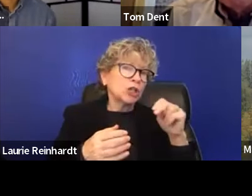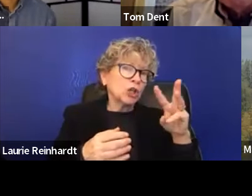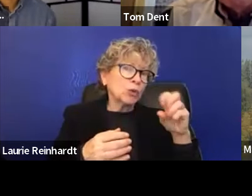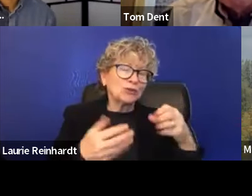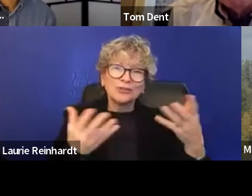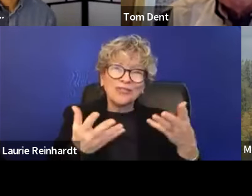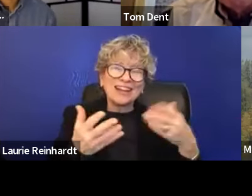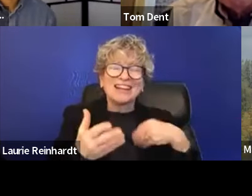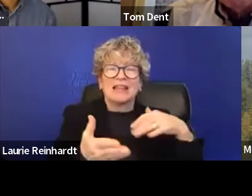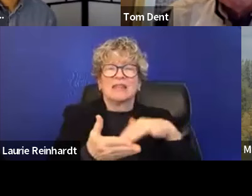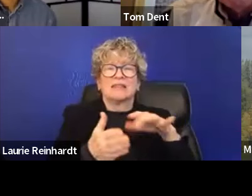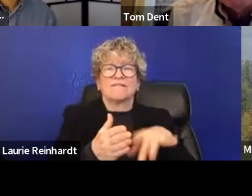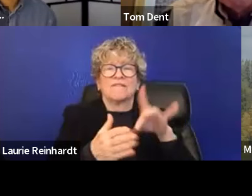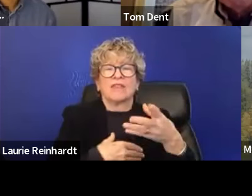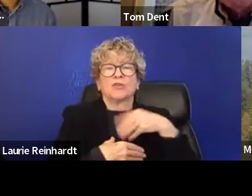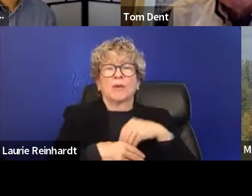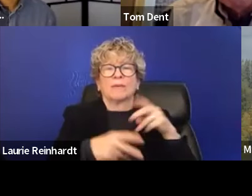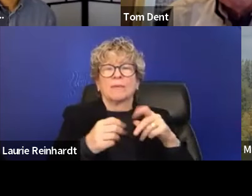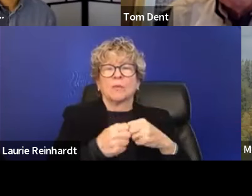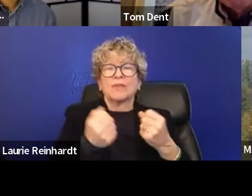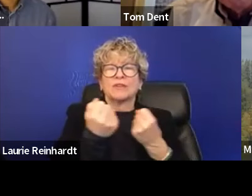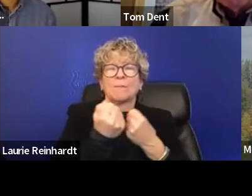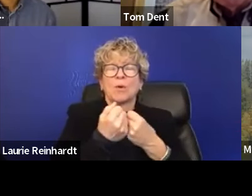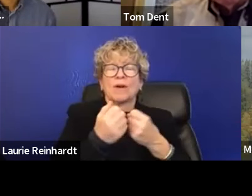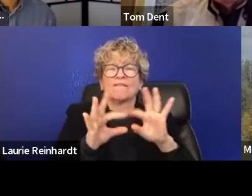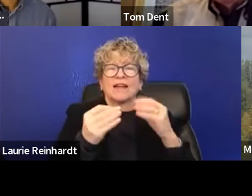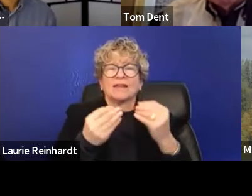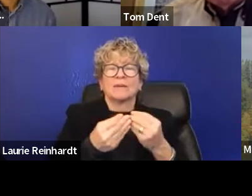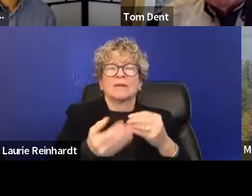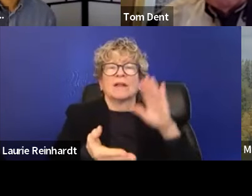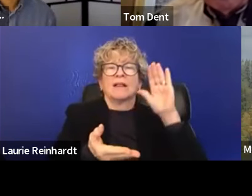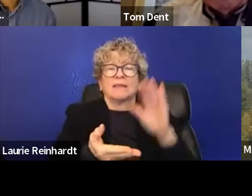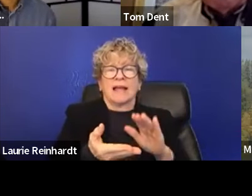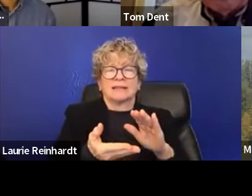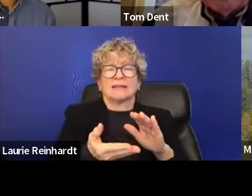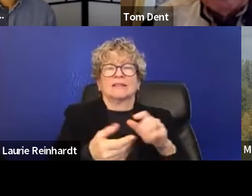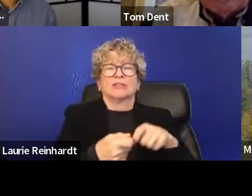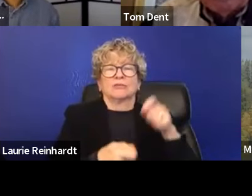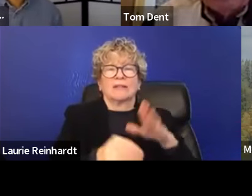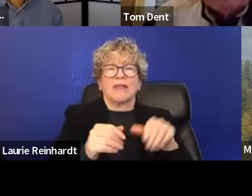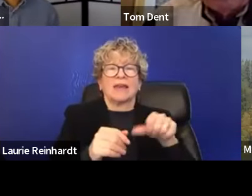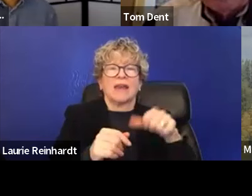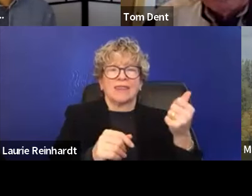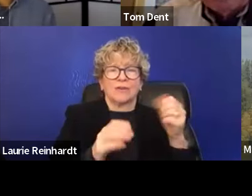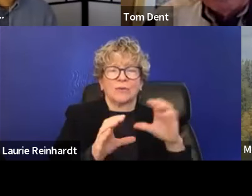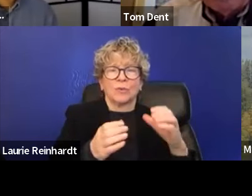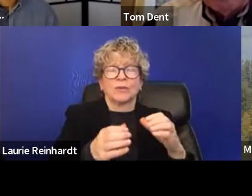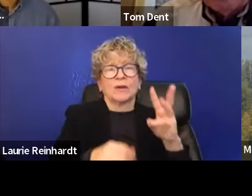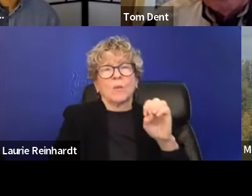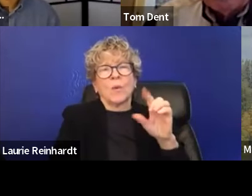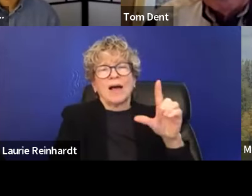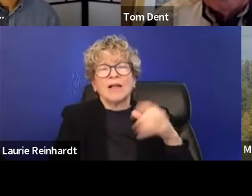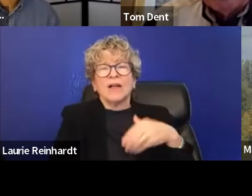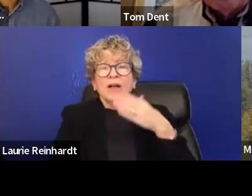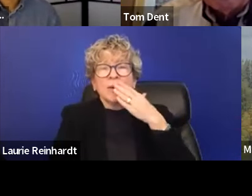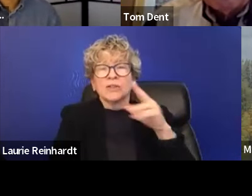The study finds that trans people with supportive families are substantially less distressed than otherwise. Well, that's good